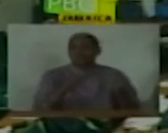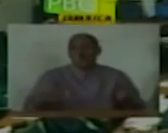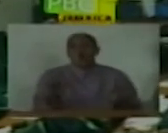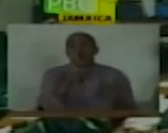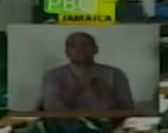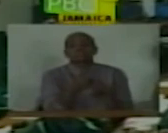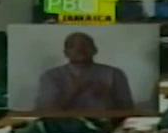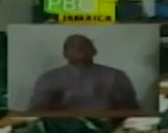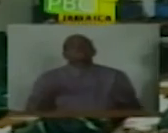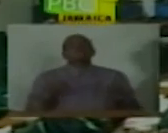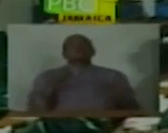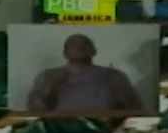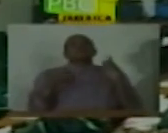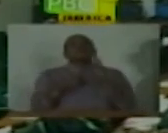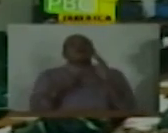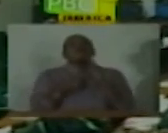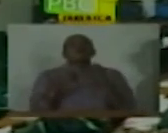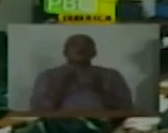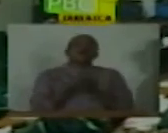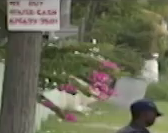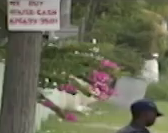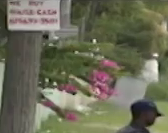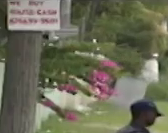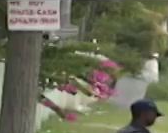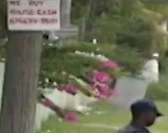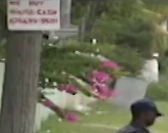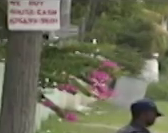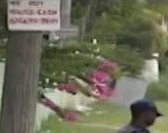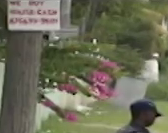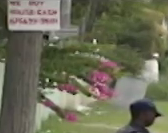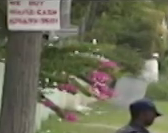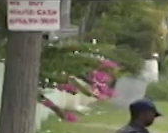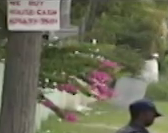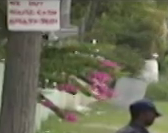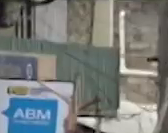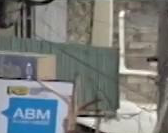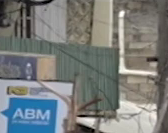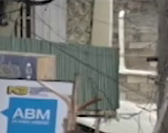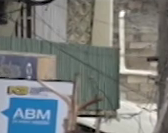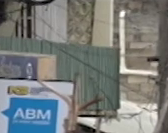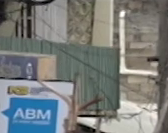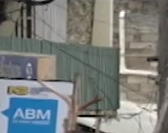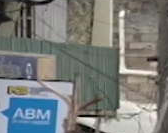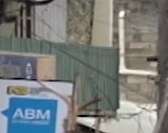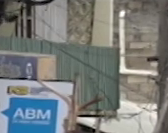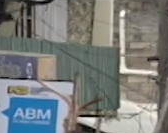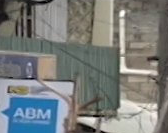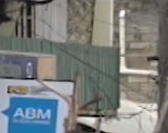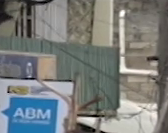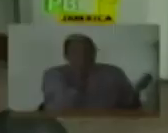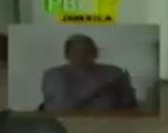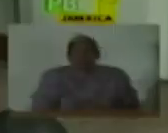this popular economy, I have to call it that. He reiterated that the opposition has been consistently calling for a